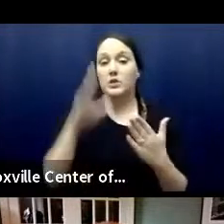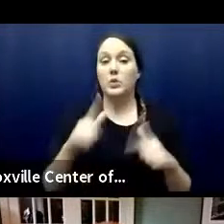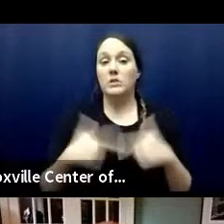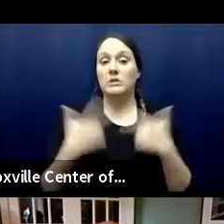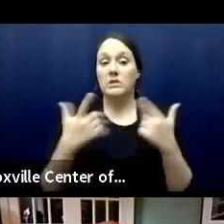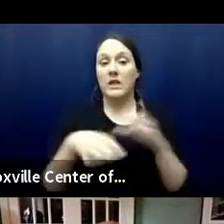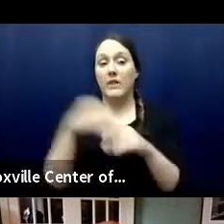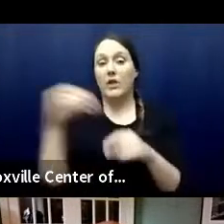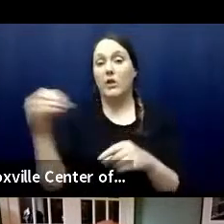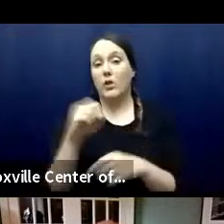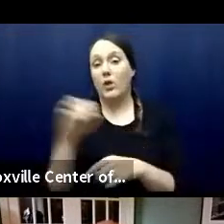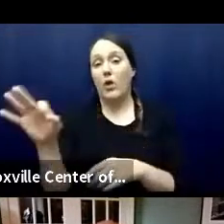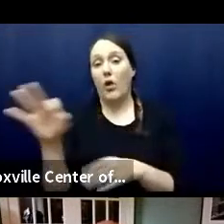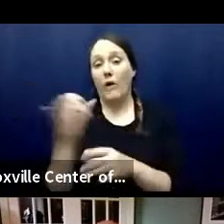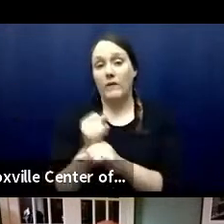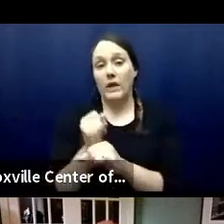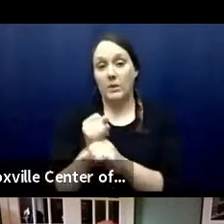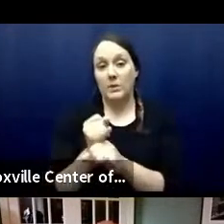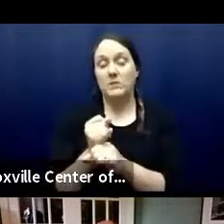no authority.